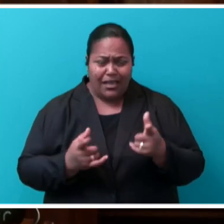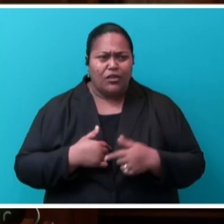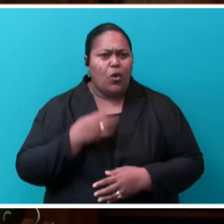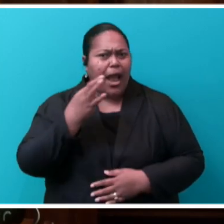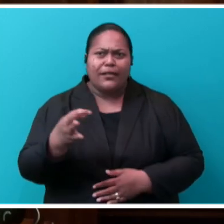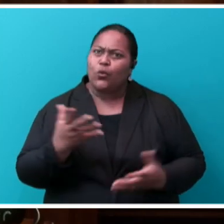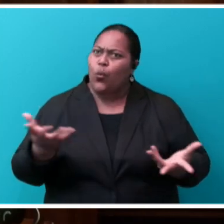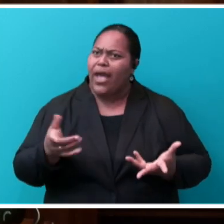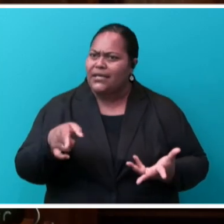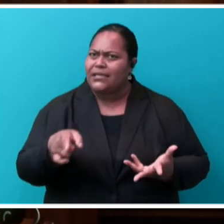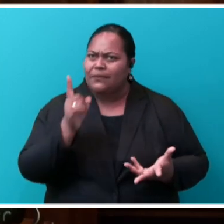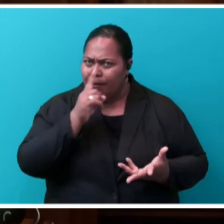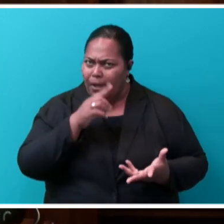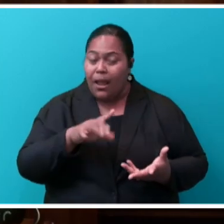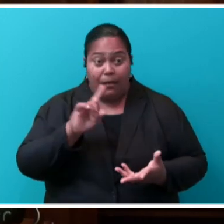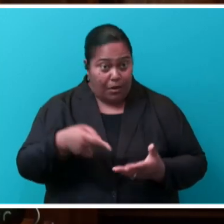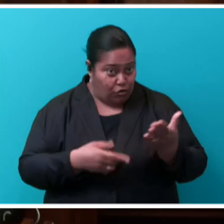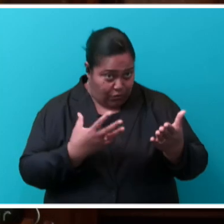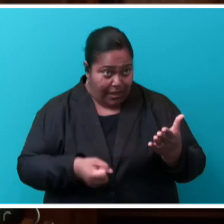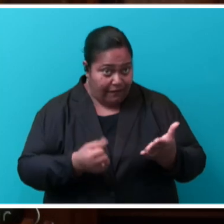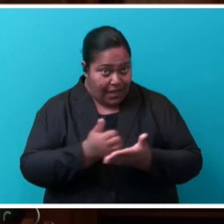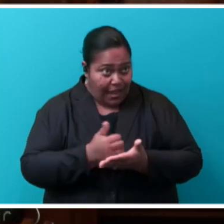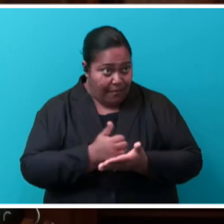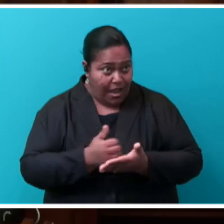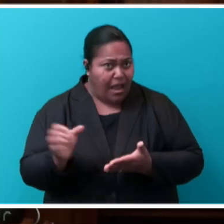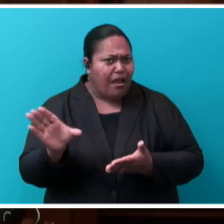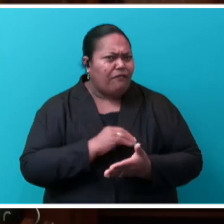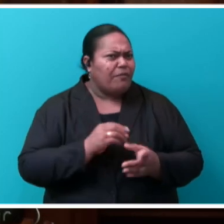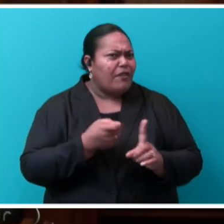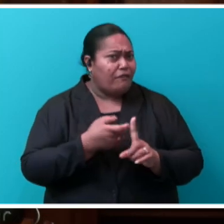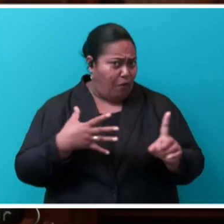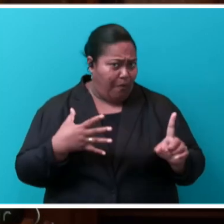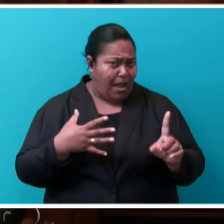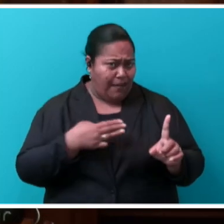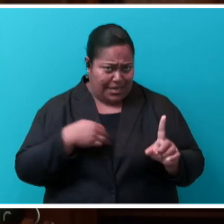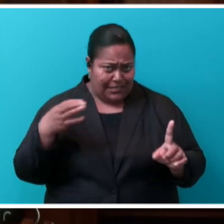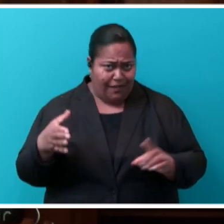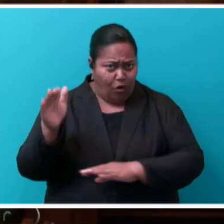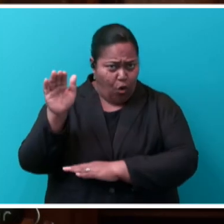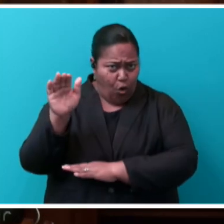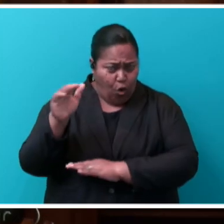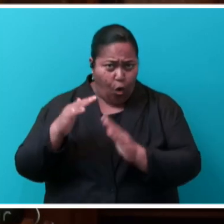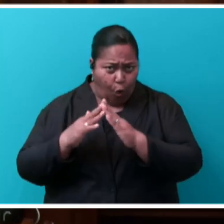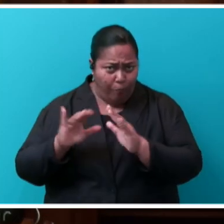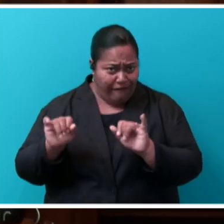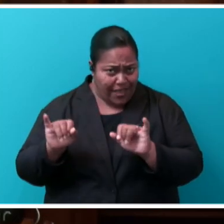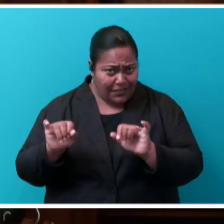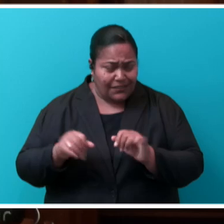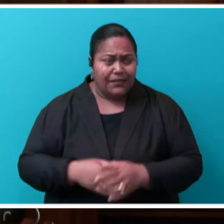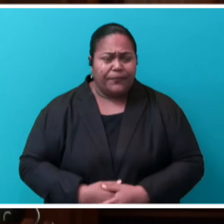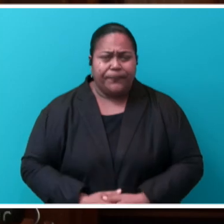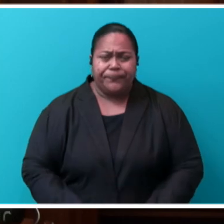people? But you got the figures from the former Minister for Home Affairs, who made a statement